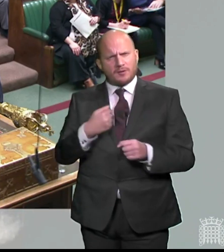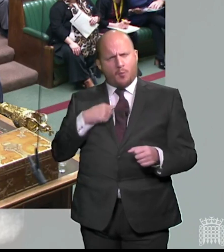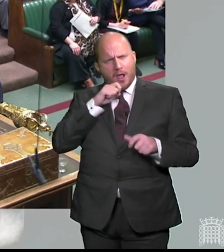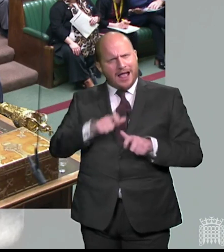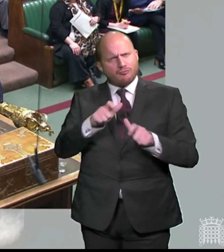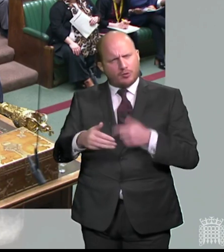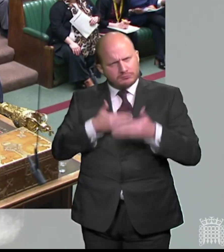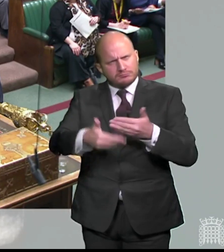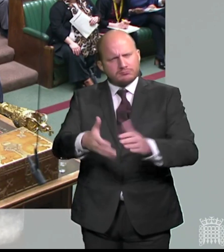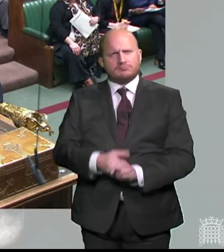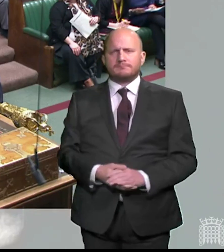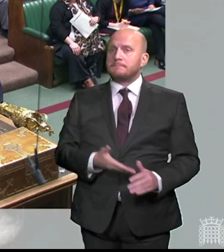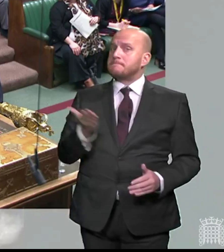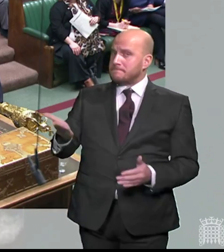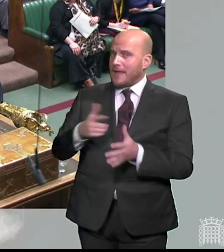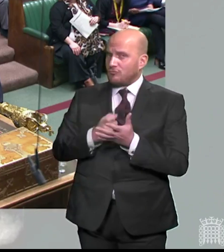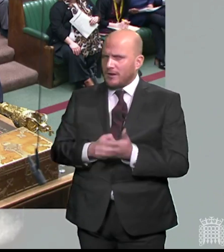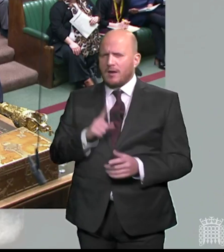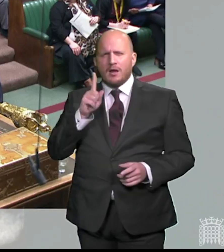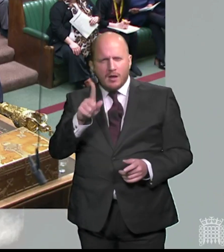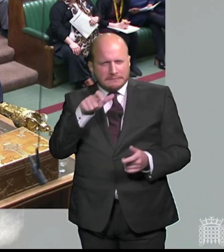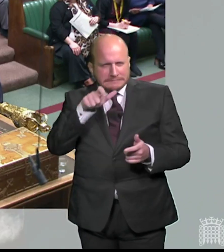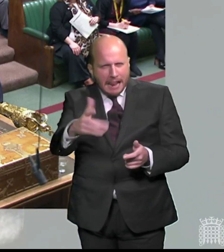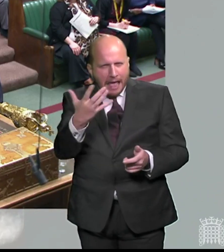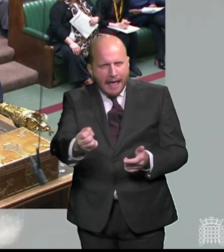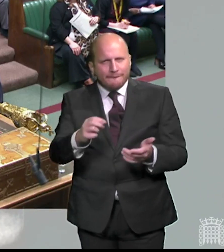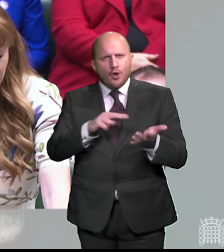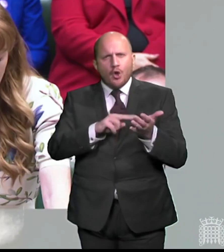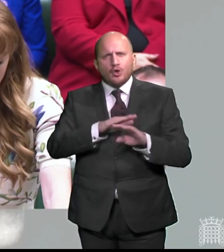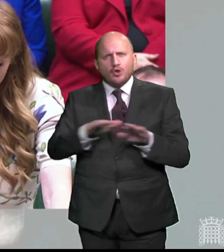I notice non-dom status hasn't been abolished, though, Mr Speaker, and the